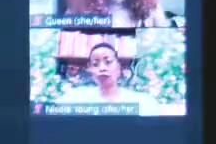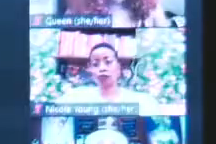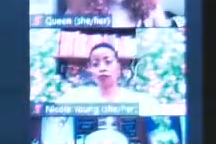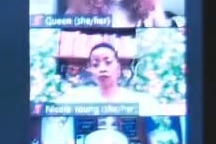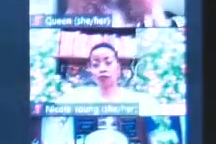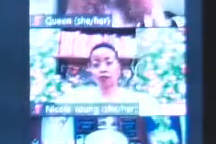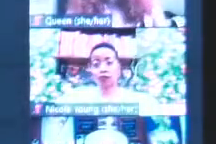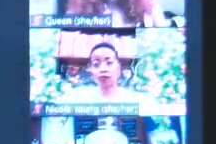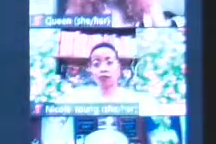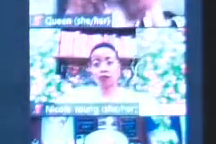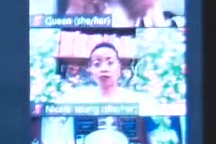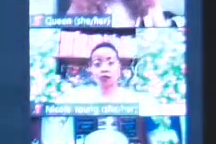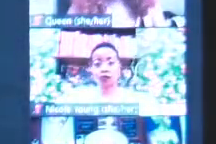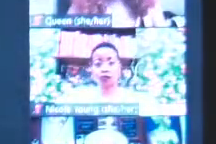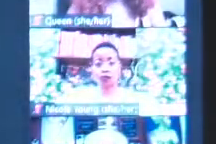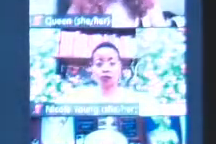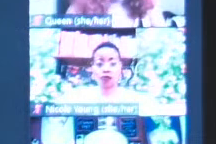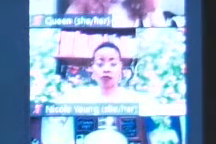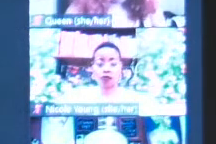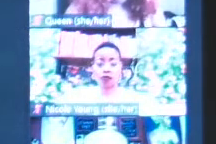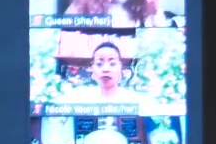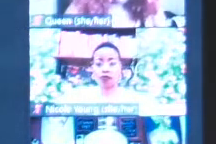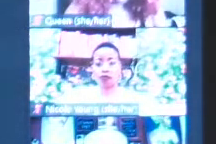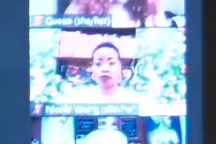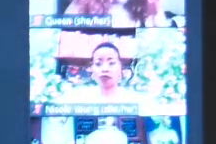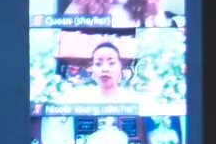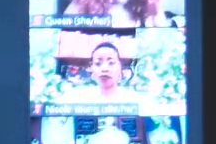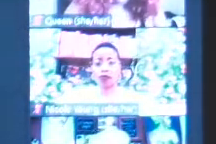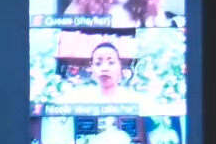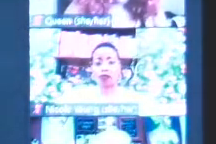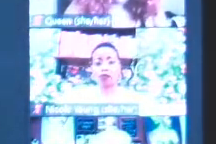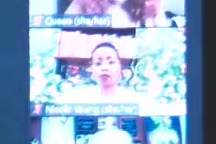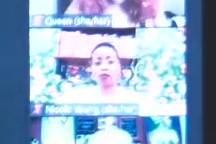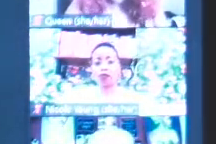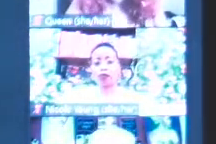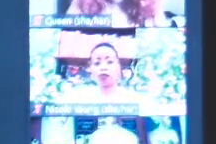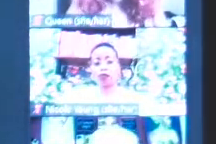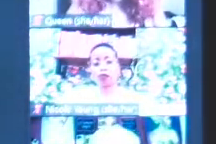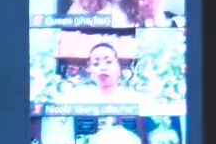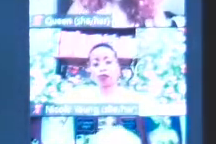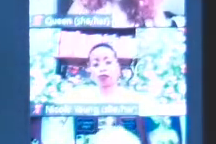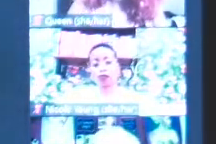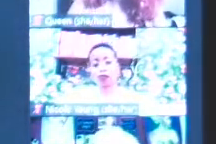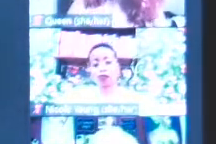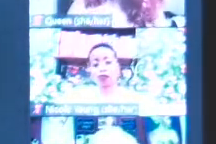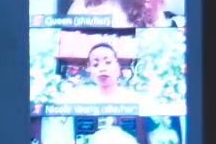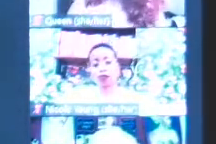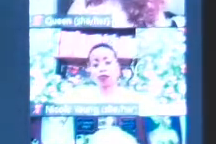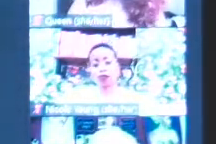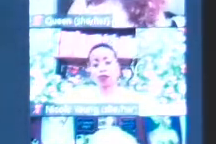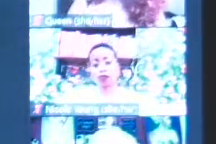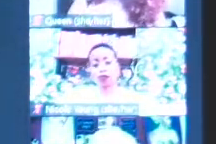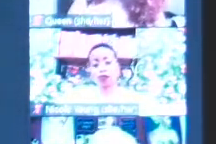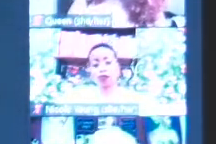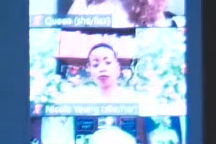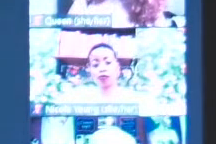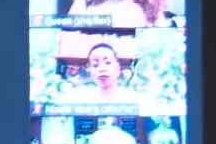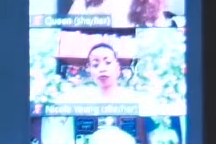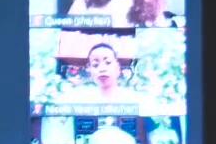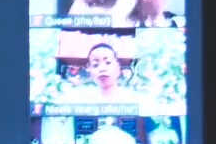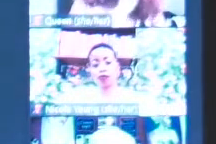Exactly. I want to throw it over to Diamond to talk about healthcare from her experience, the misogynoir that you